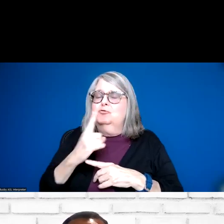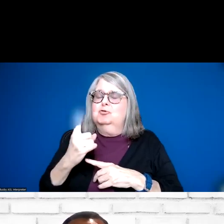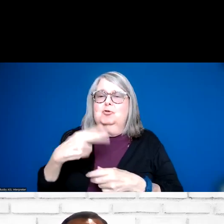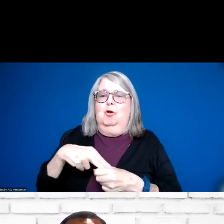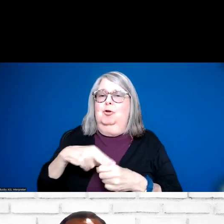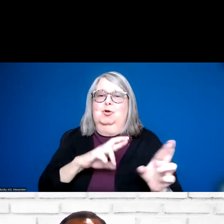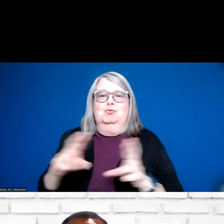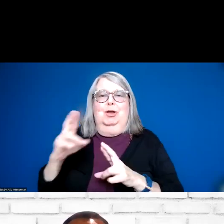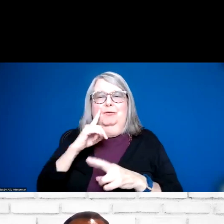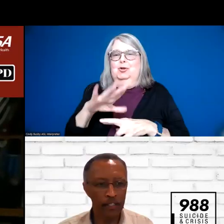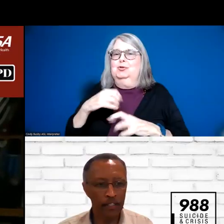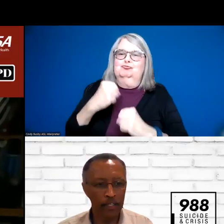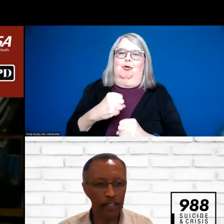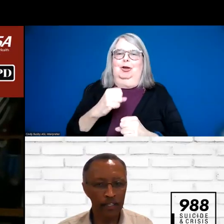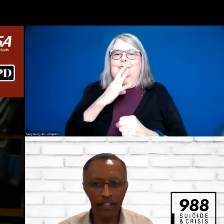your strong talk for today.